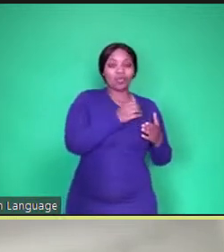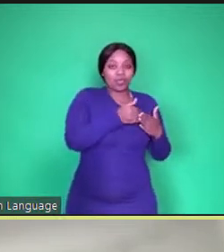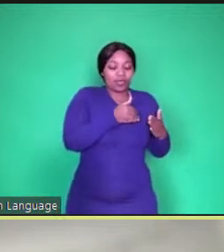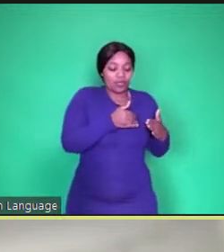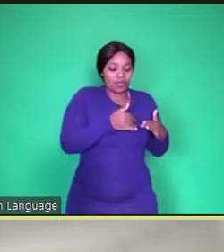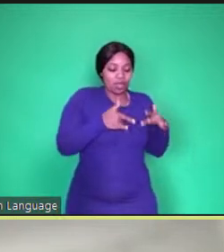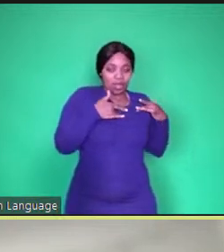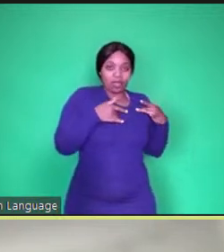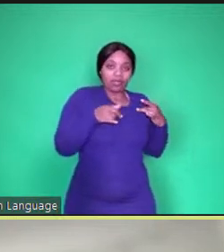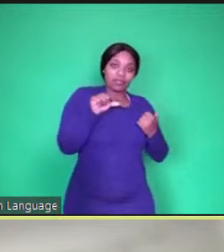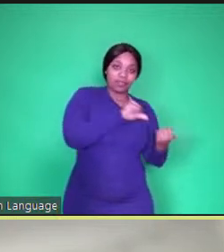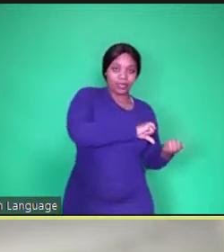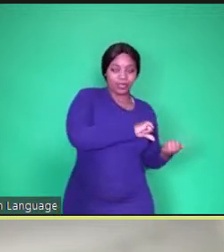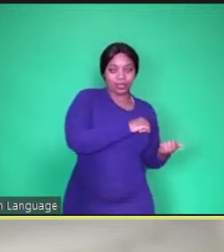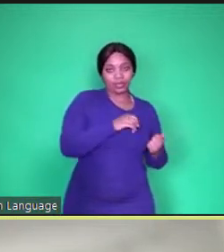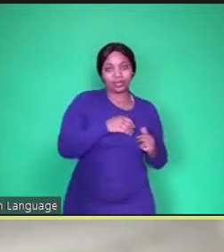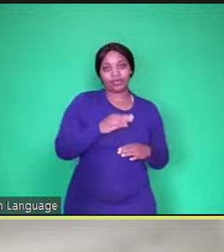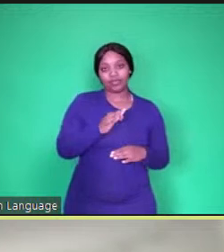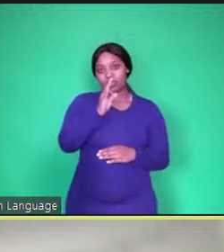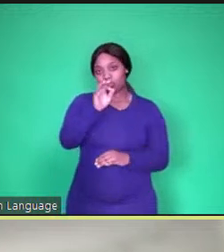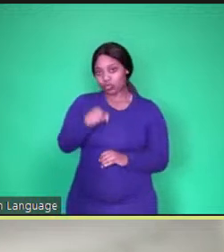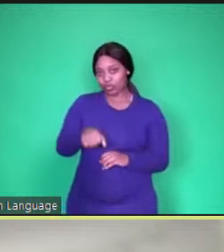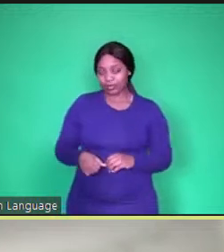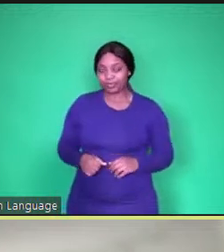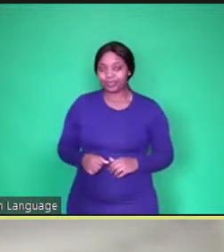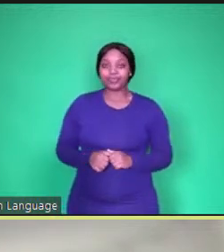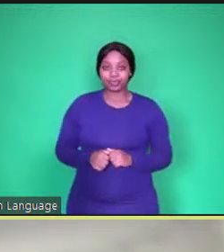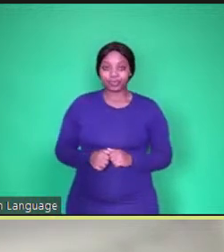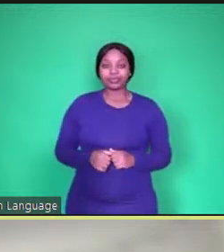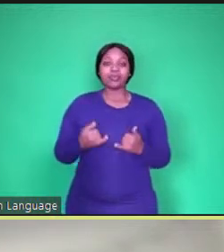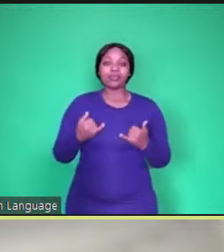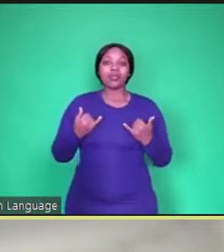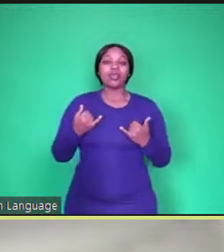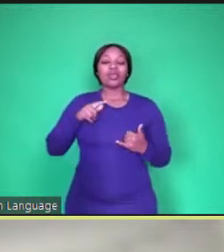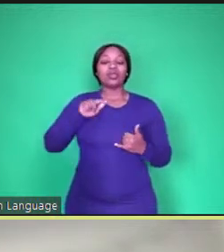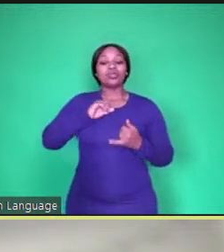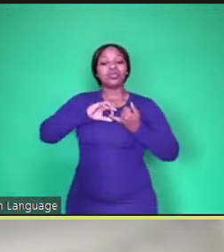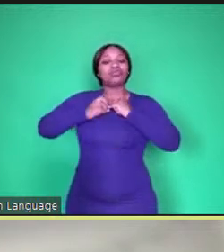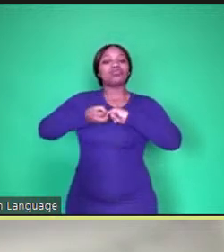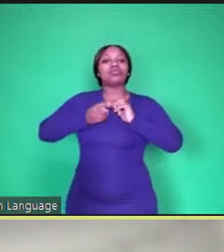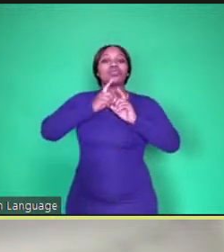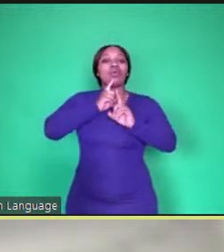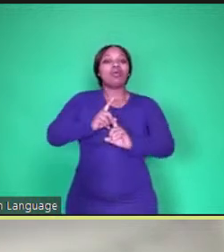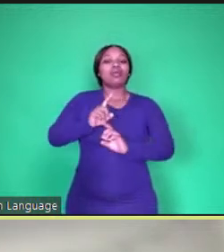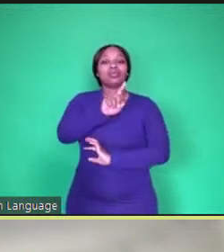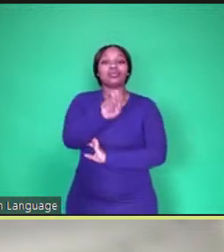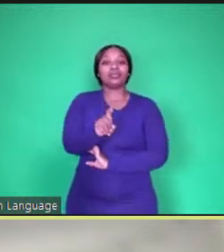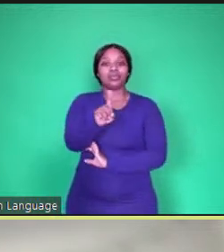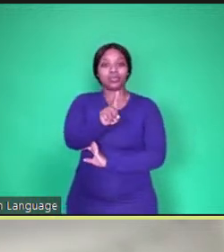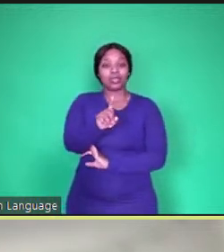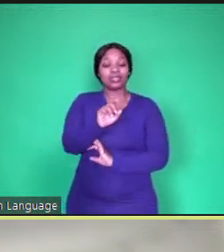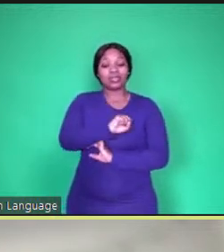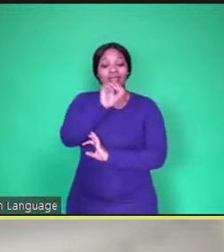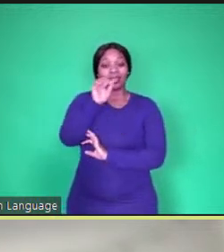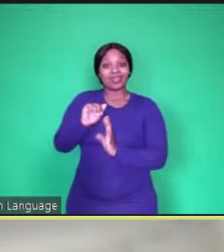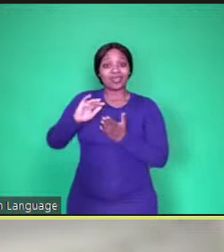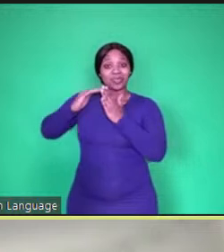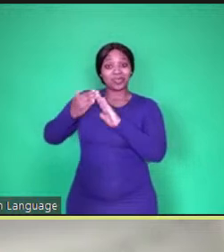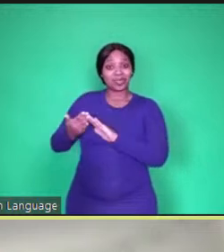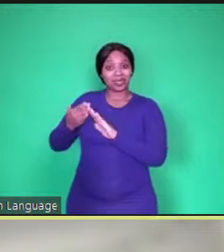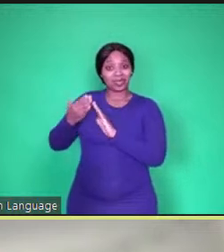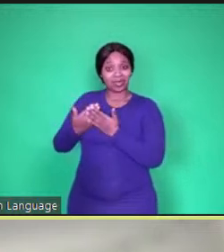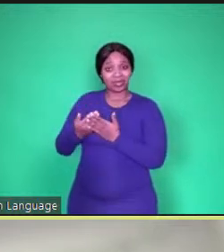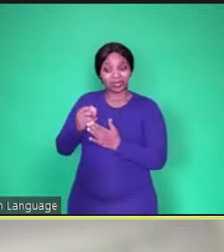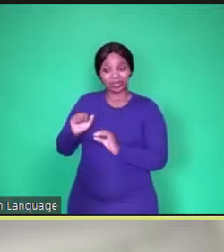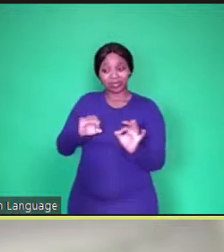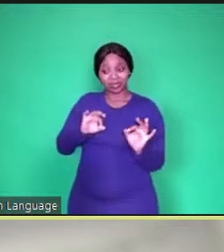future. So a key question that we try to answer is, do South African cities present more conducive environments for economic development and